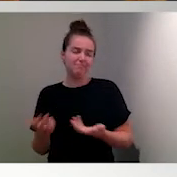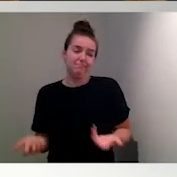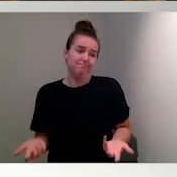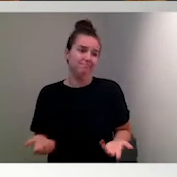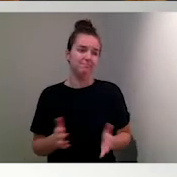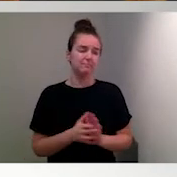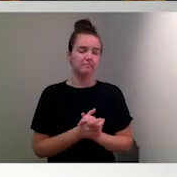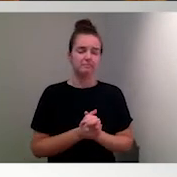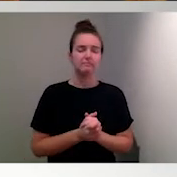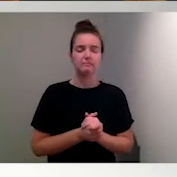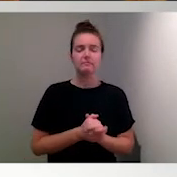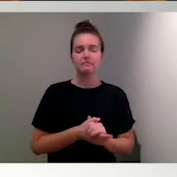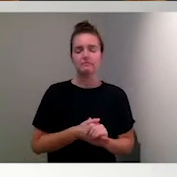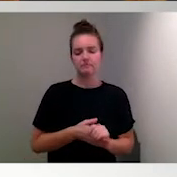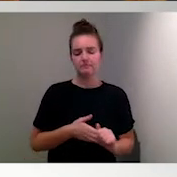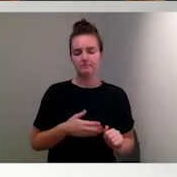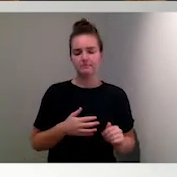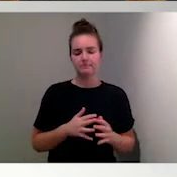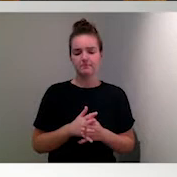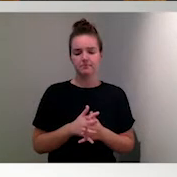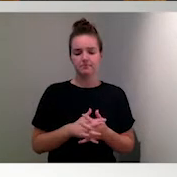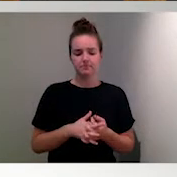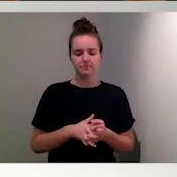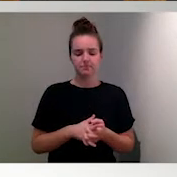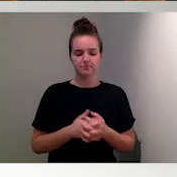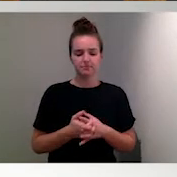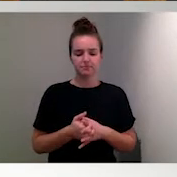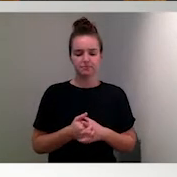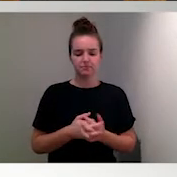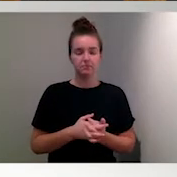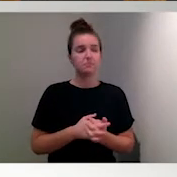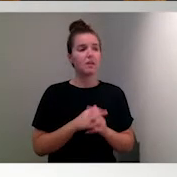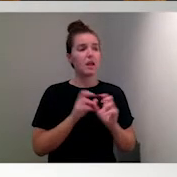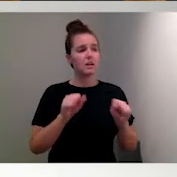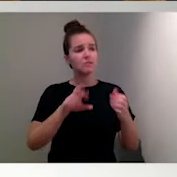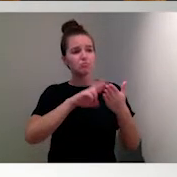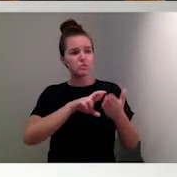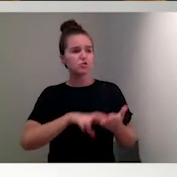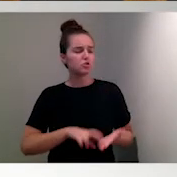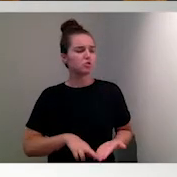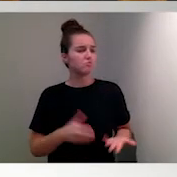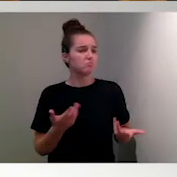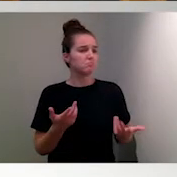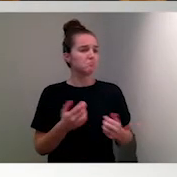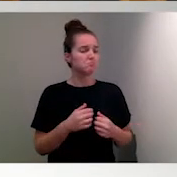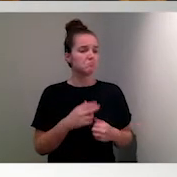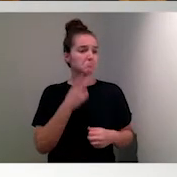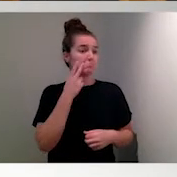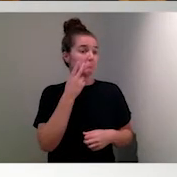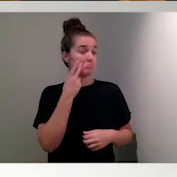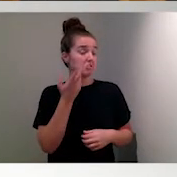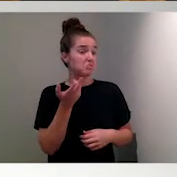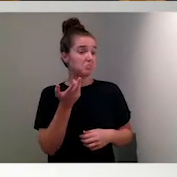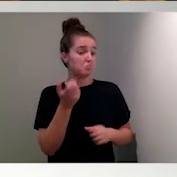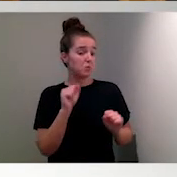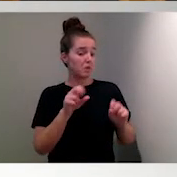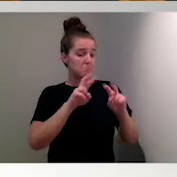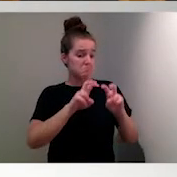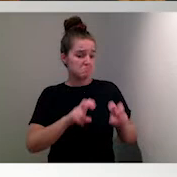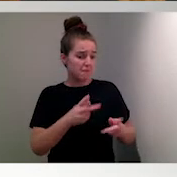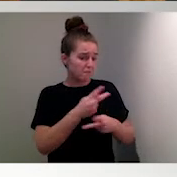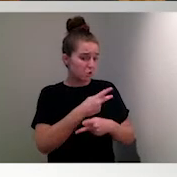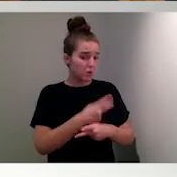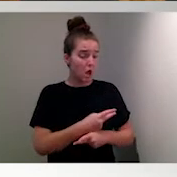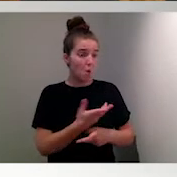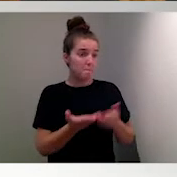organizations that I'm part of, but I can look into it and see if we can find out about it and put it in our network.